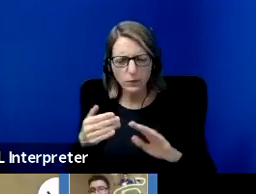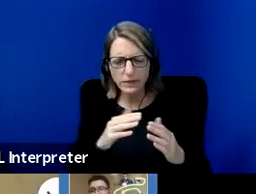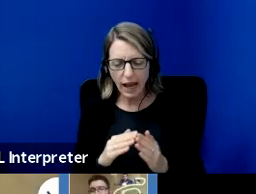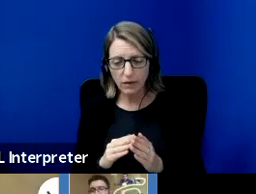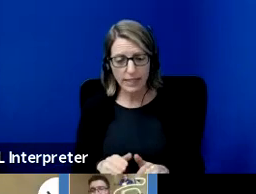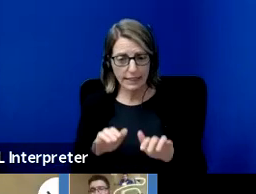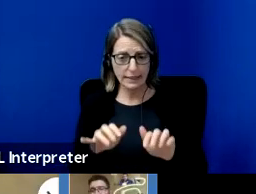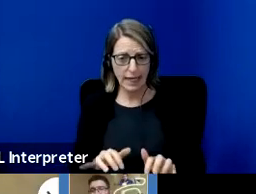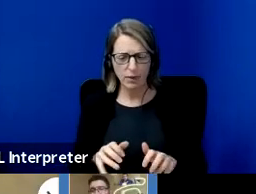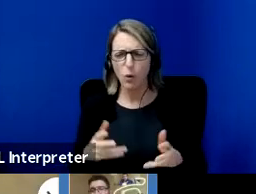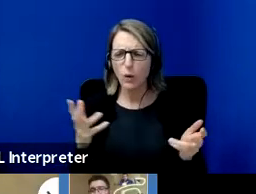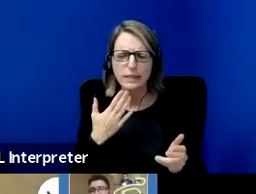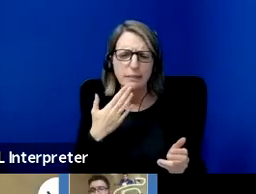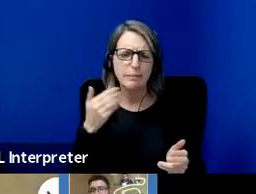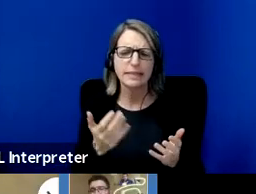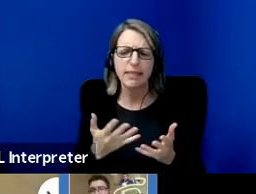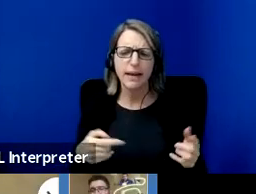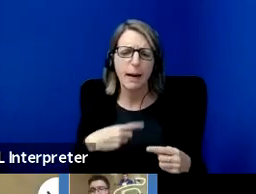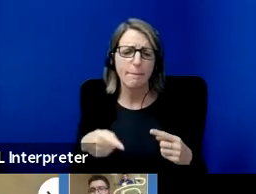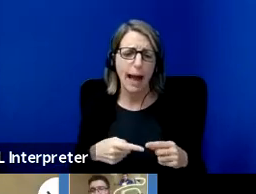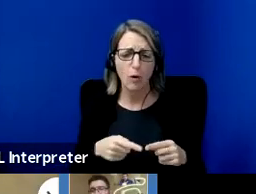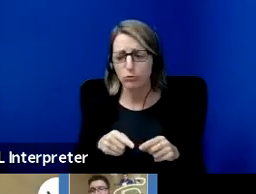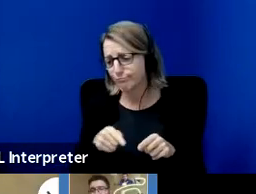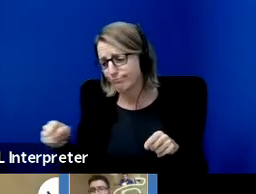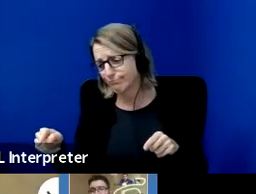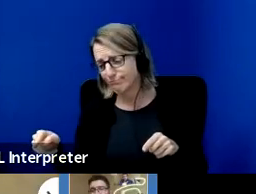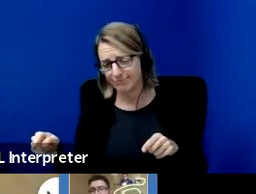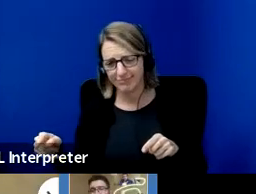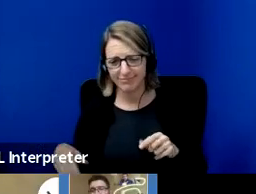in, what is the best thing about?